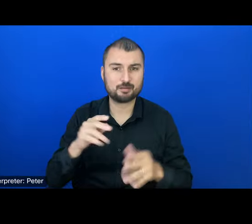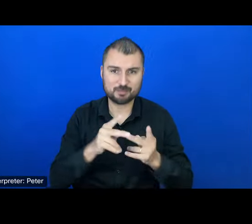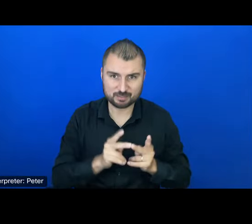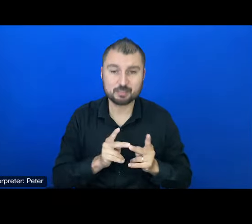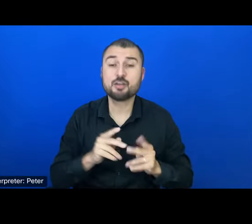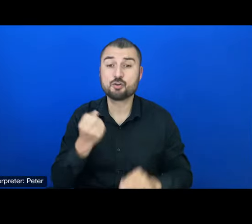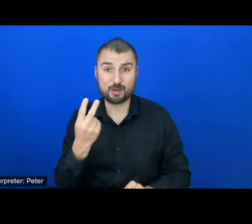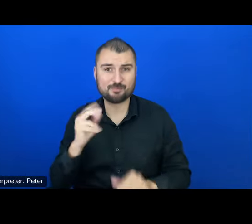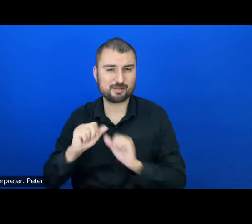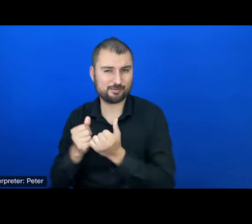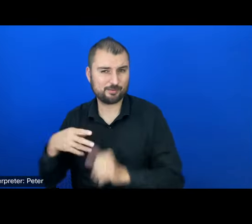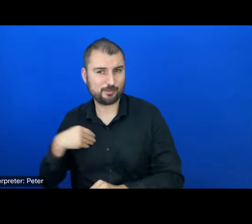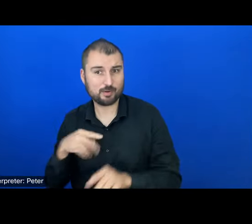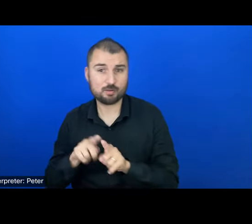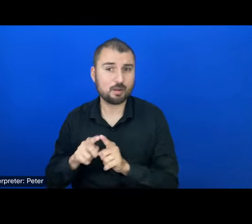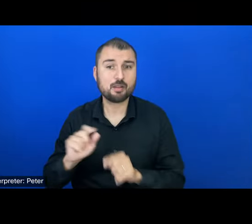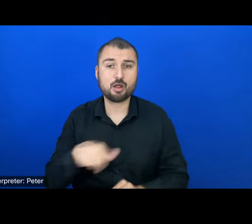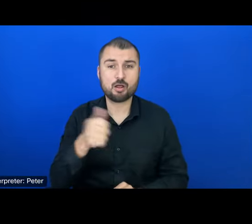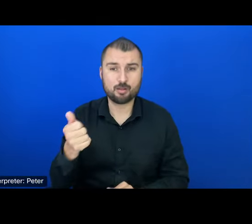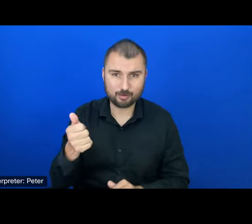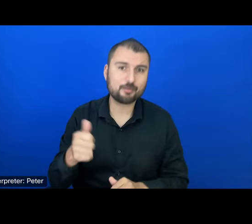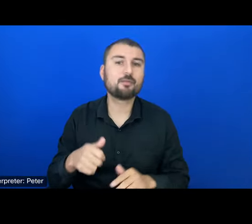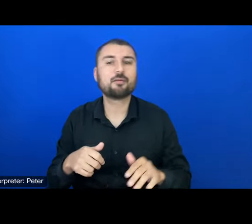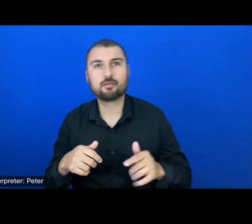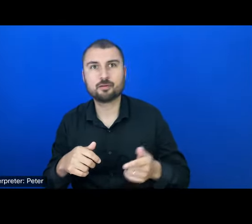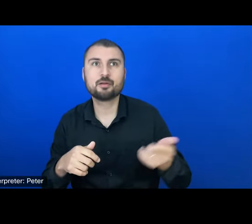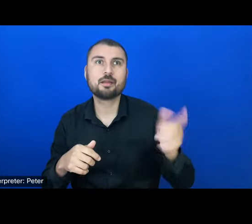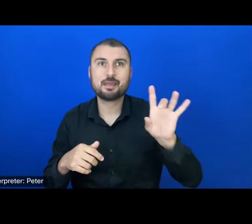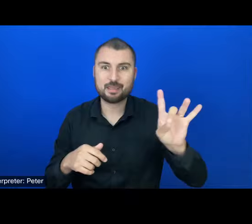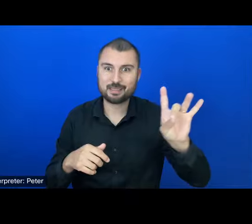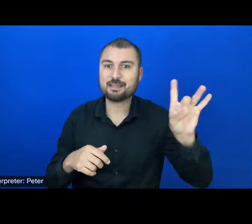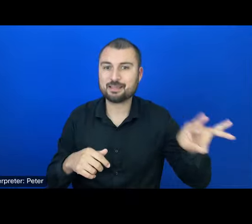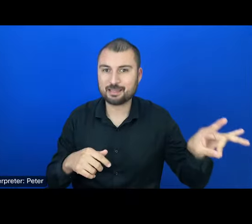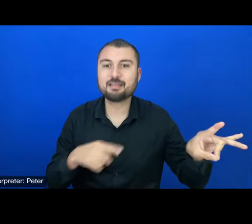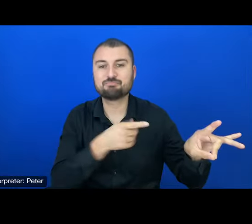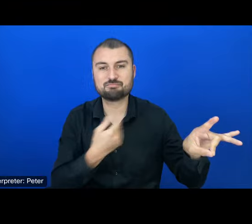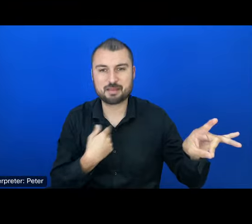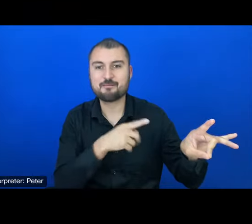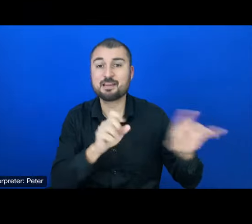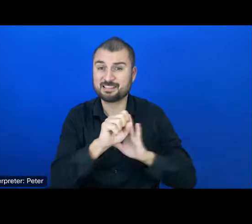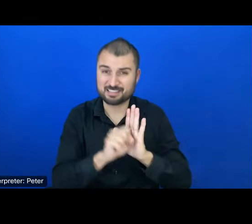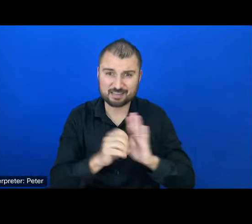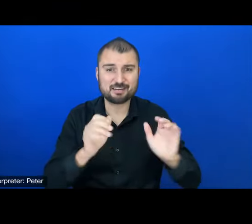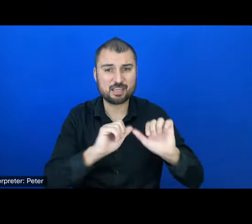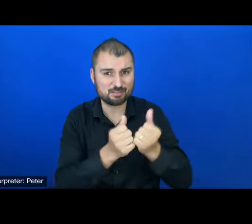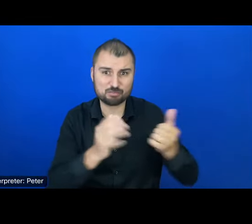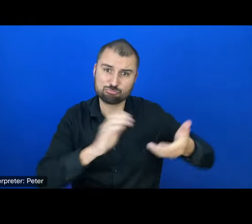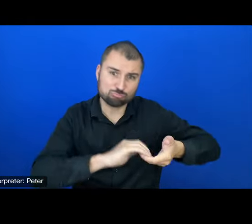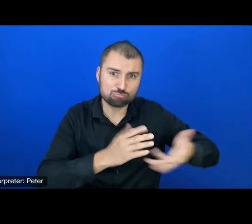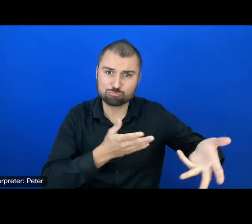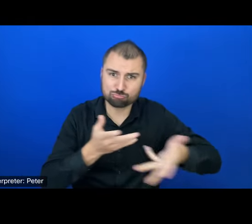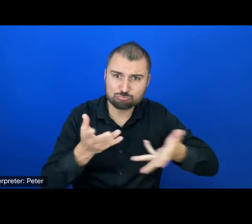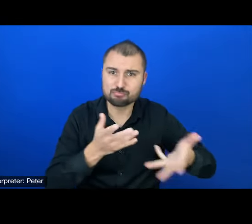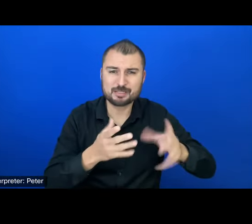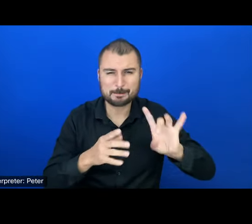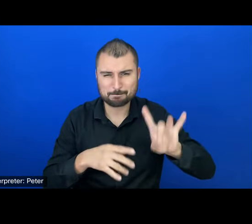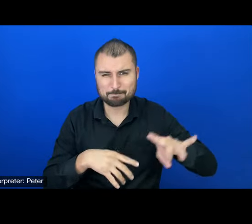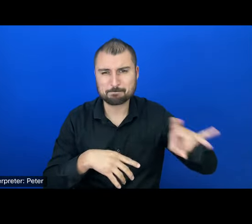remaining sites either leased through other private organizations, state agencies, or shared with other state agencies. So this